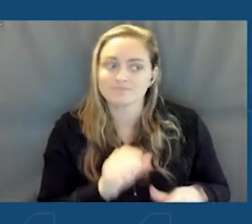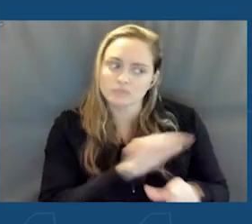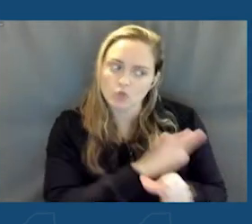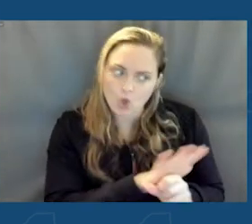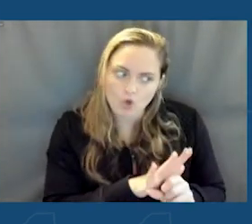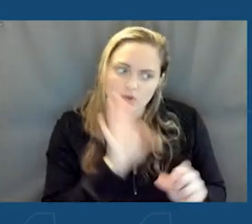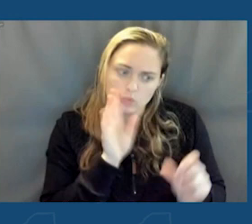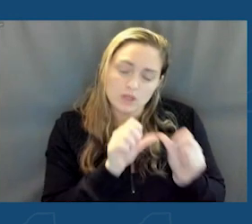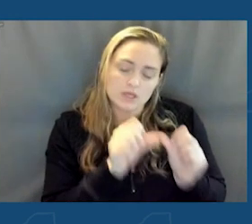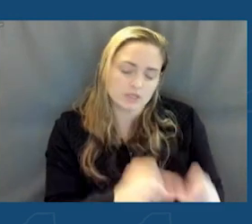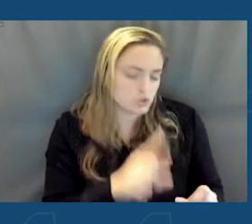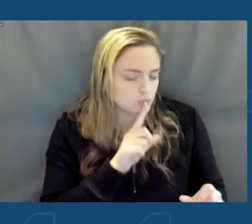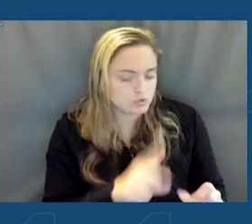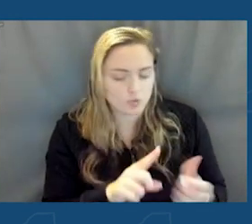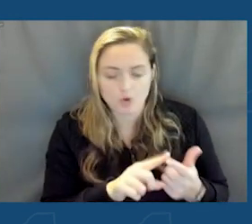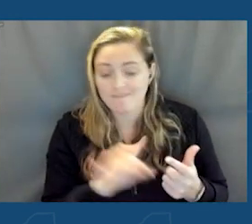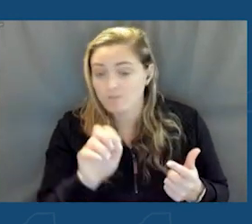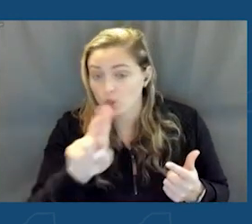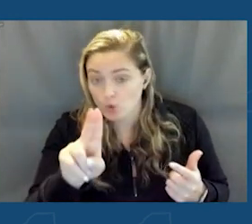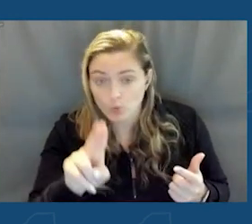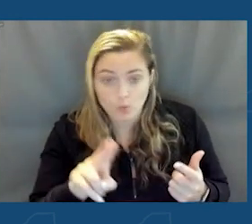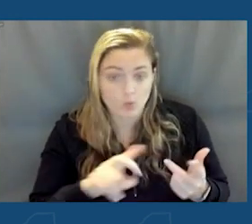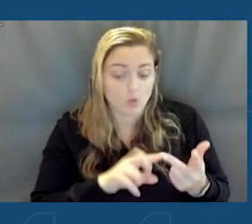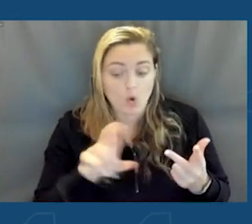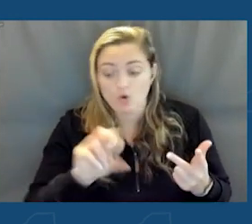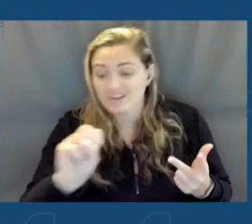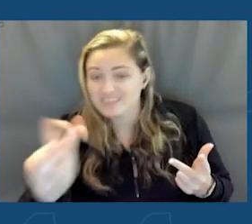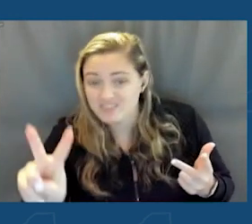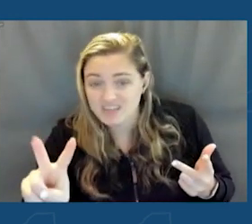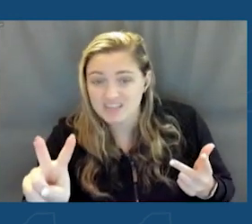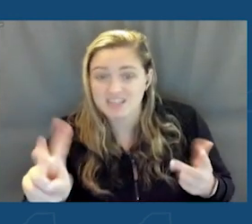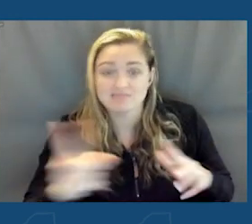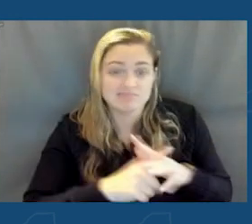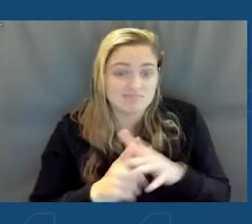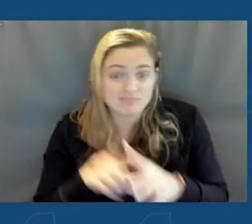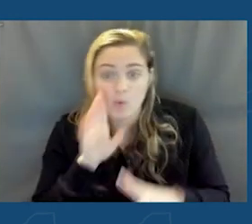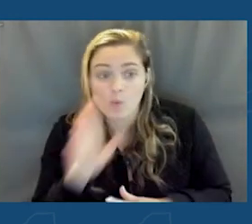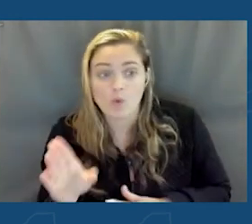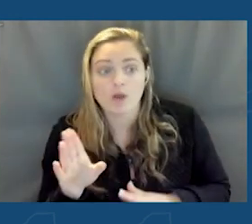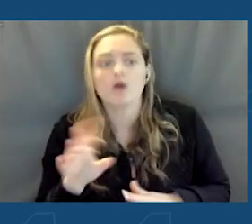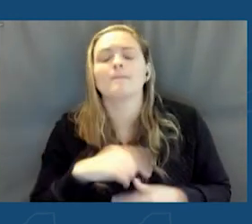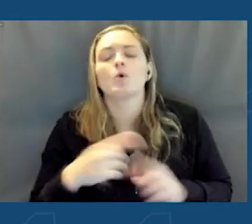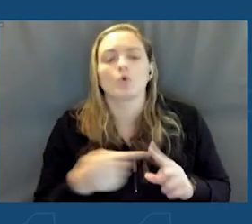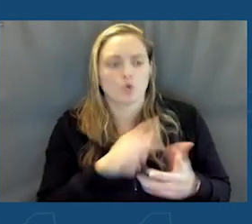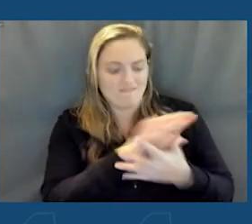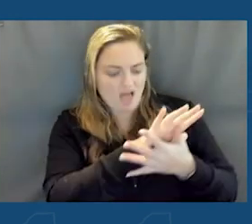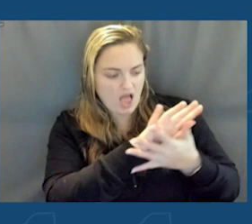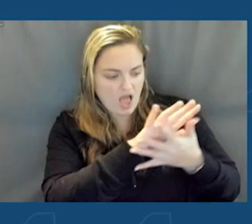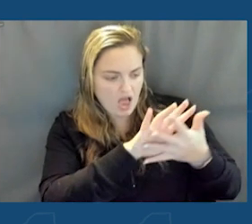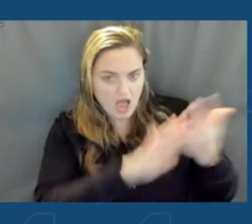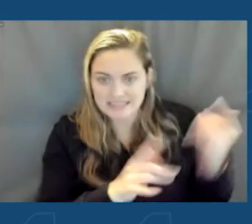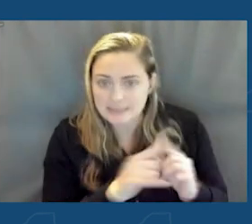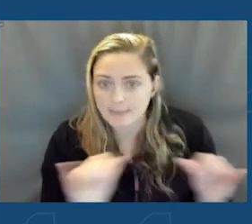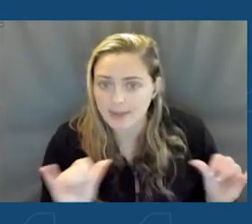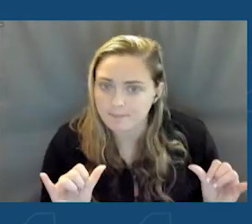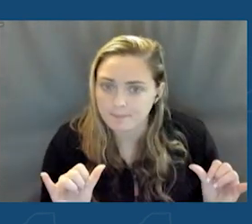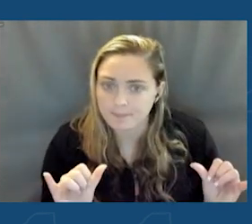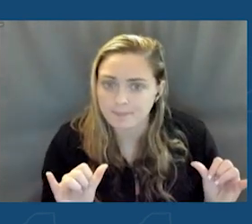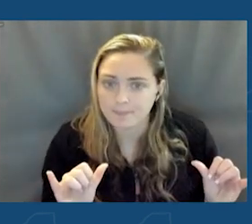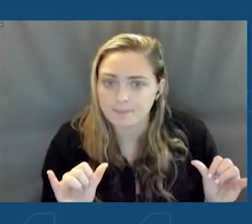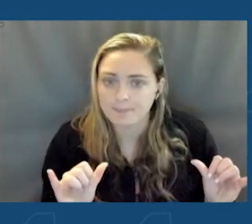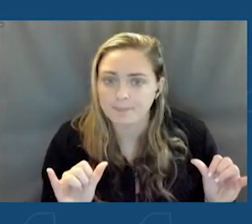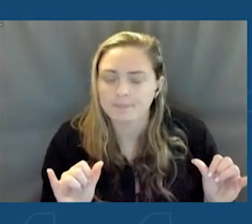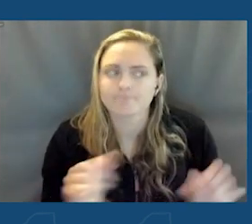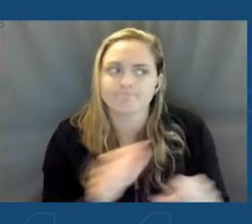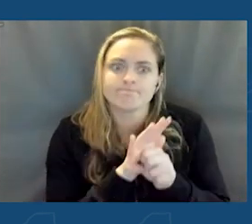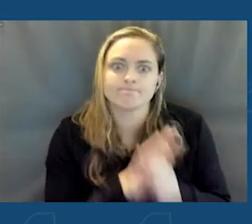The flu is going to continue being with us. RSV is going to pop up, but when you have the convergence of all three at the same time, it does create pressure on